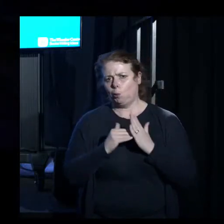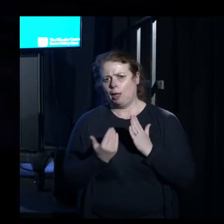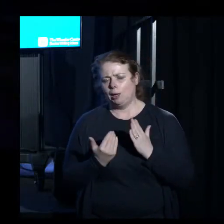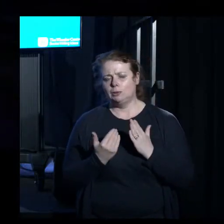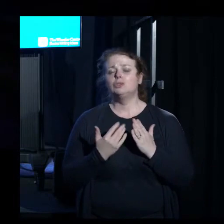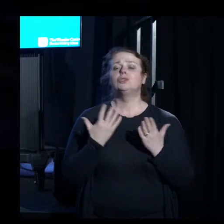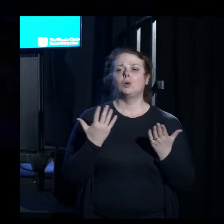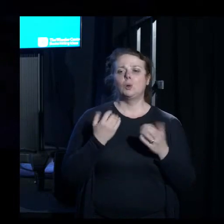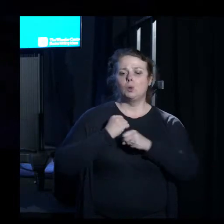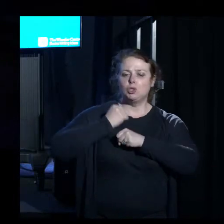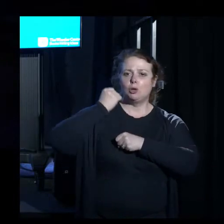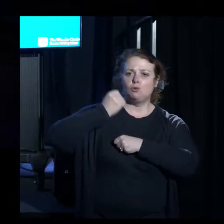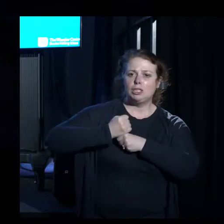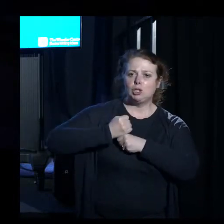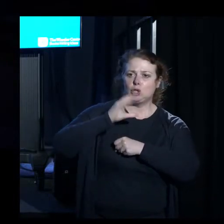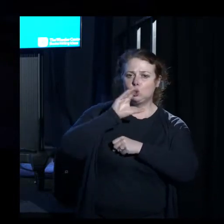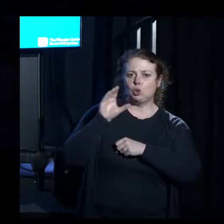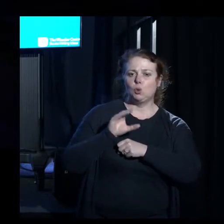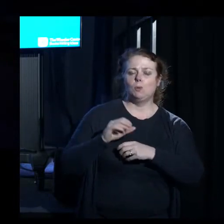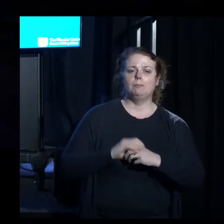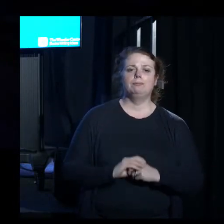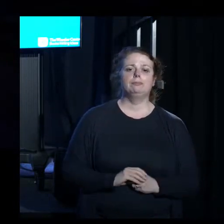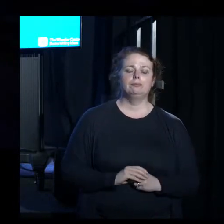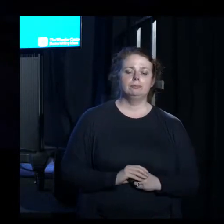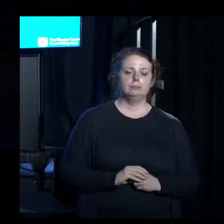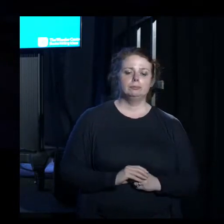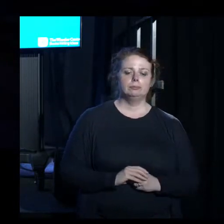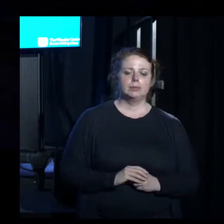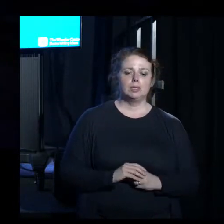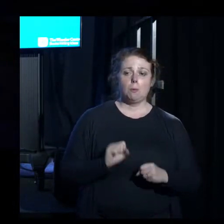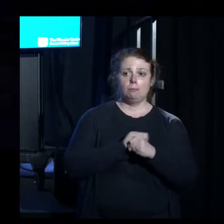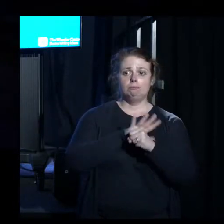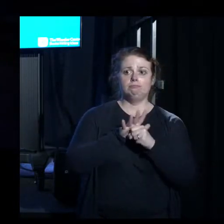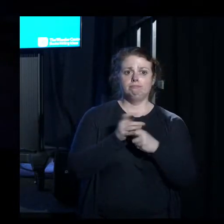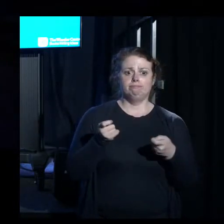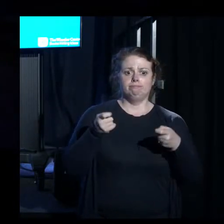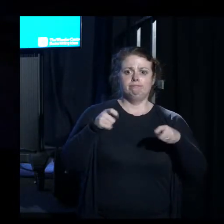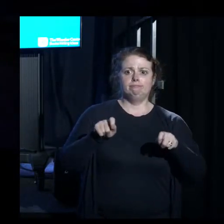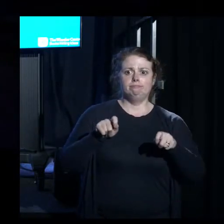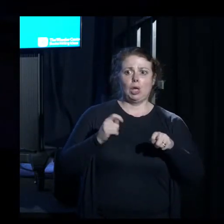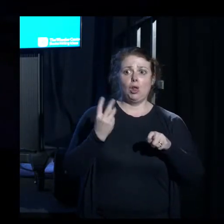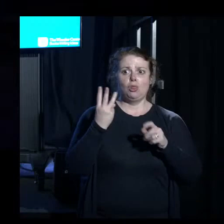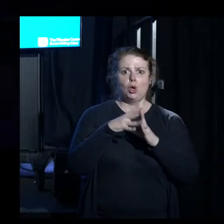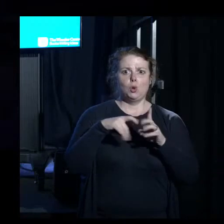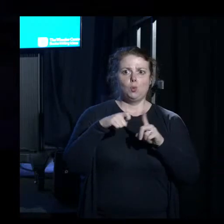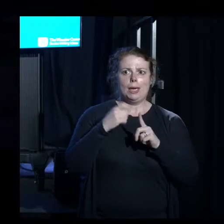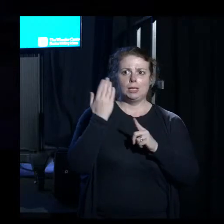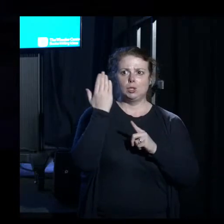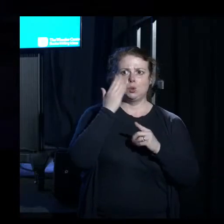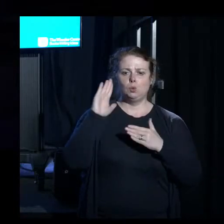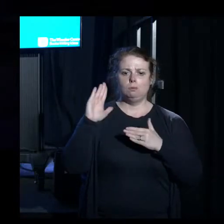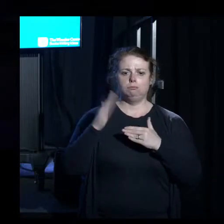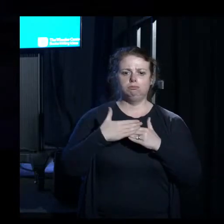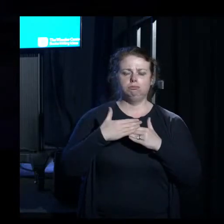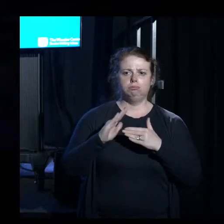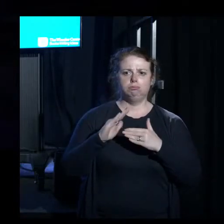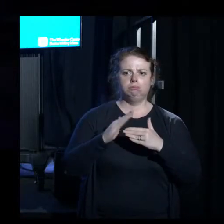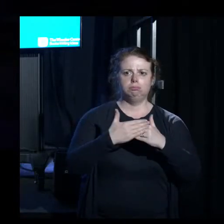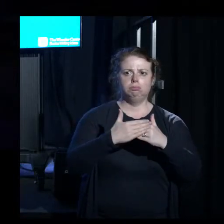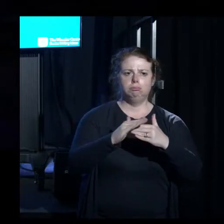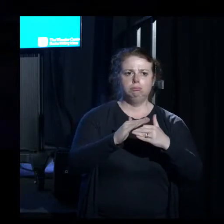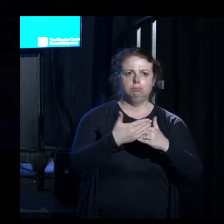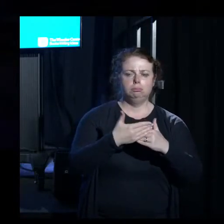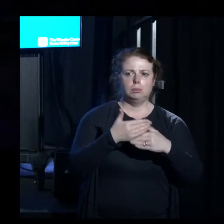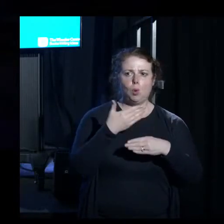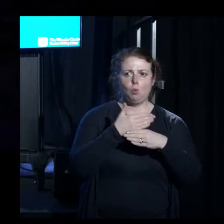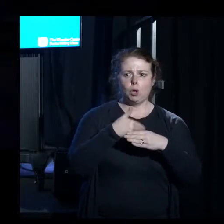Zoom. In the third week of the pandemic, schools started closing, workers